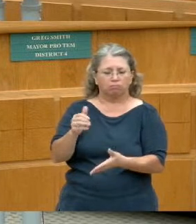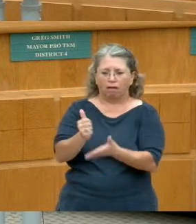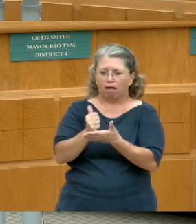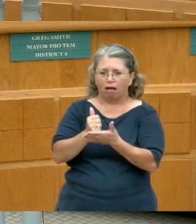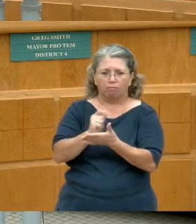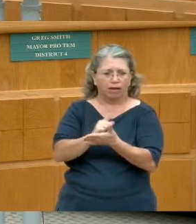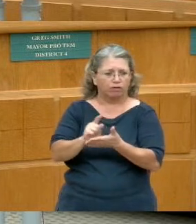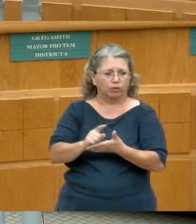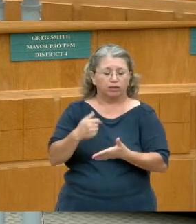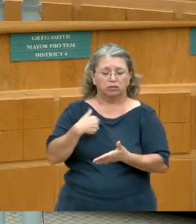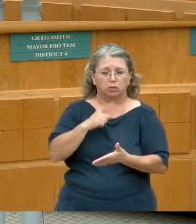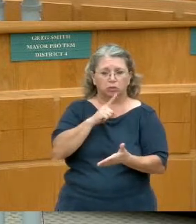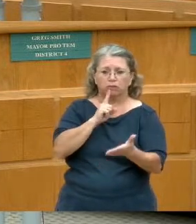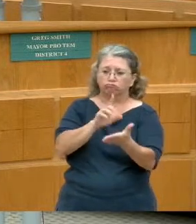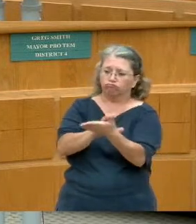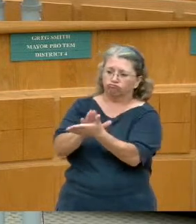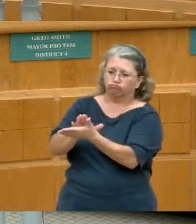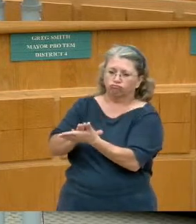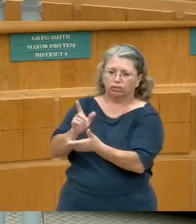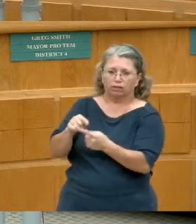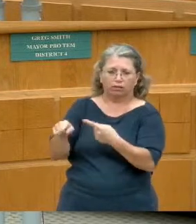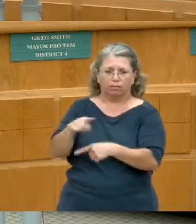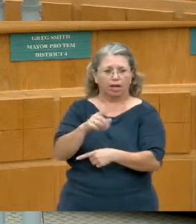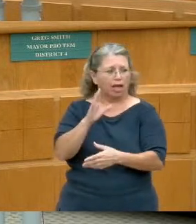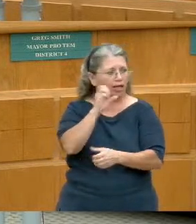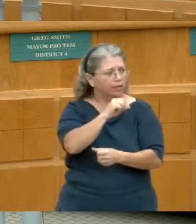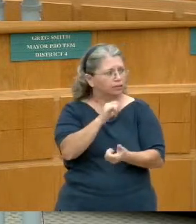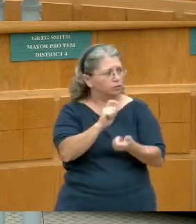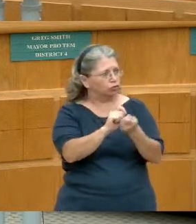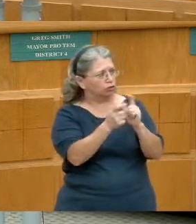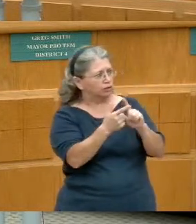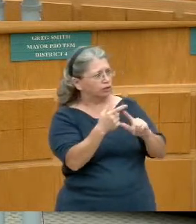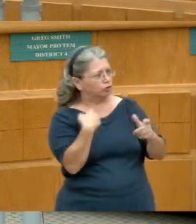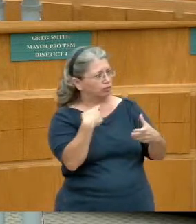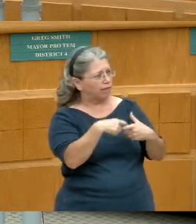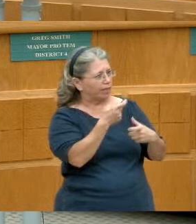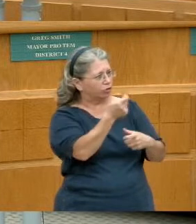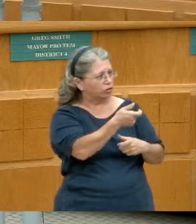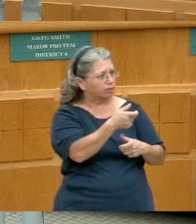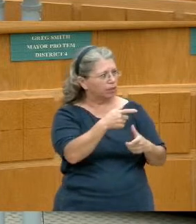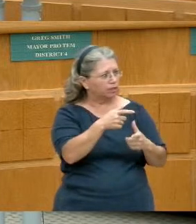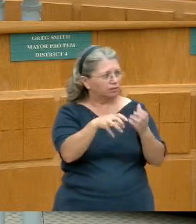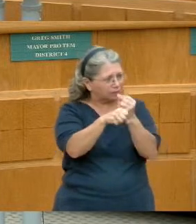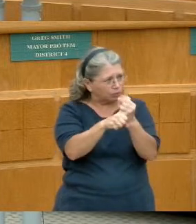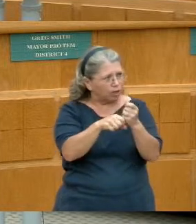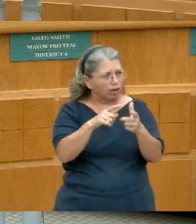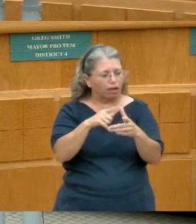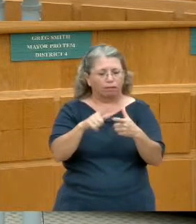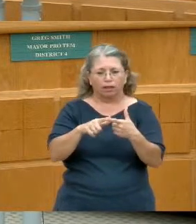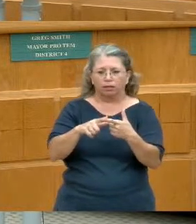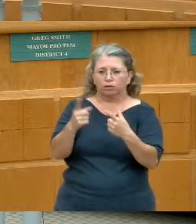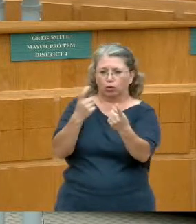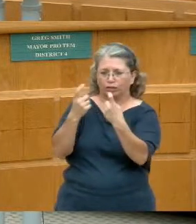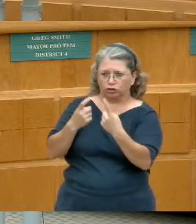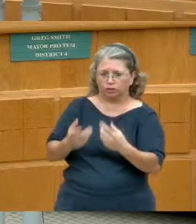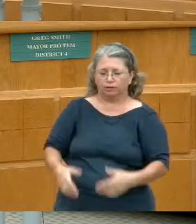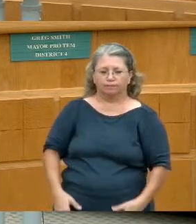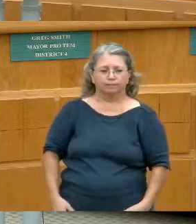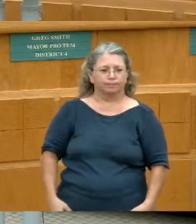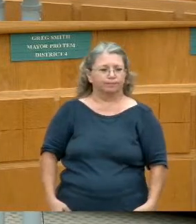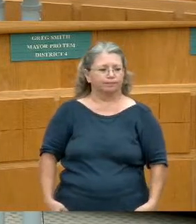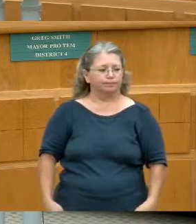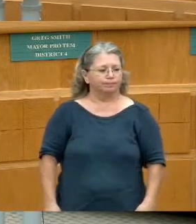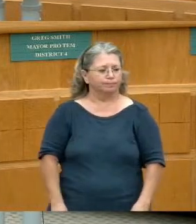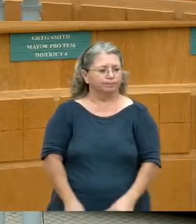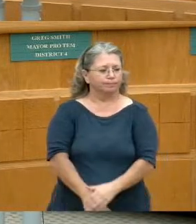that, I'll let the translation go, and then we can take questions. En resumen, primero le queremos recordar que los datos presentados en